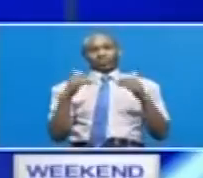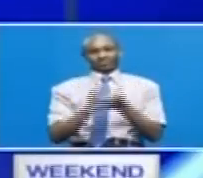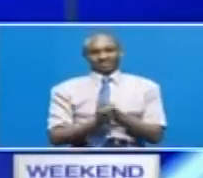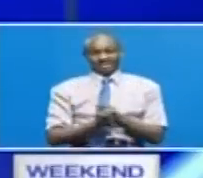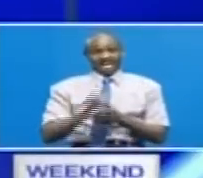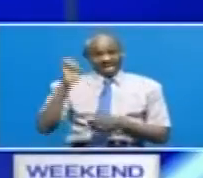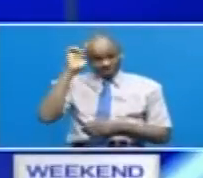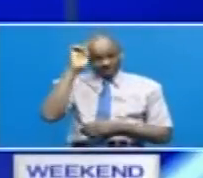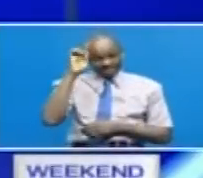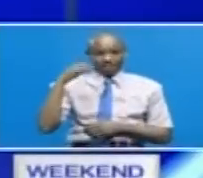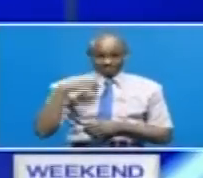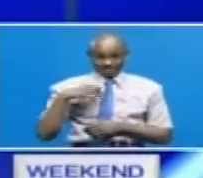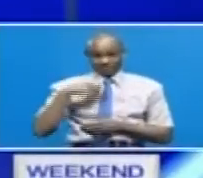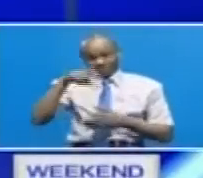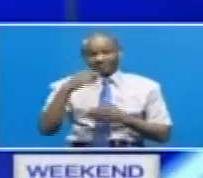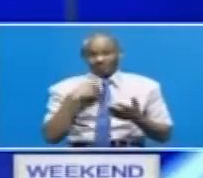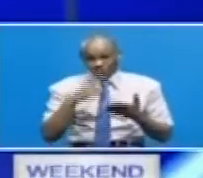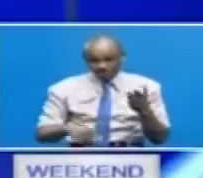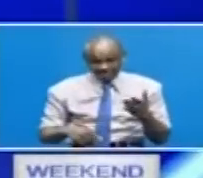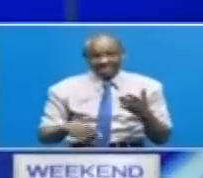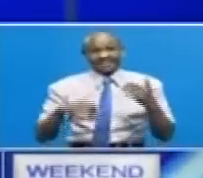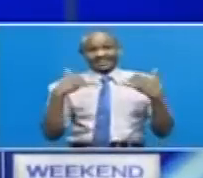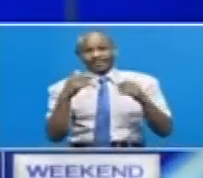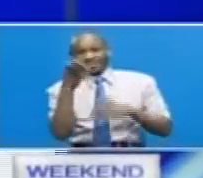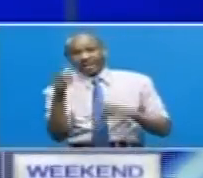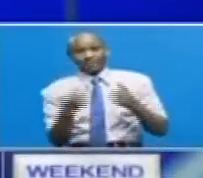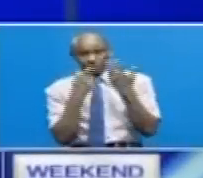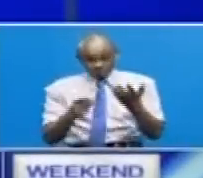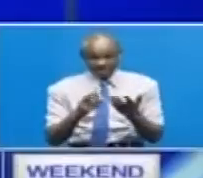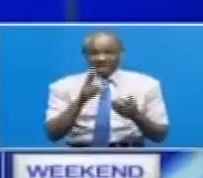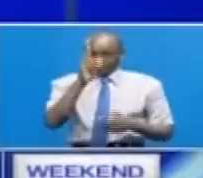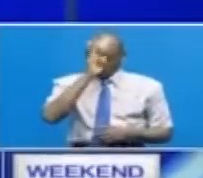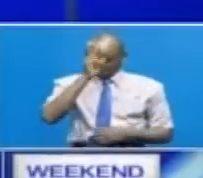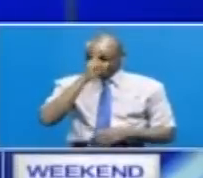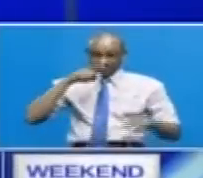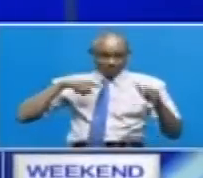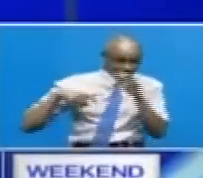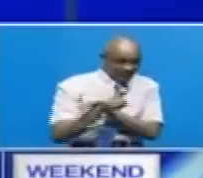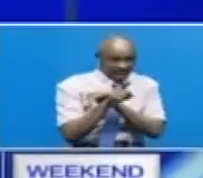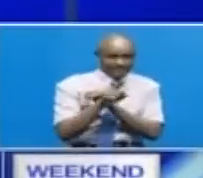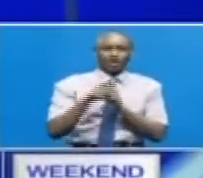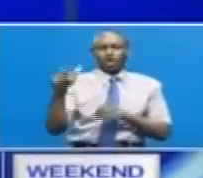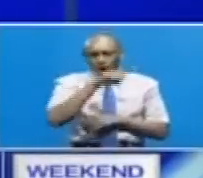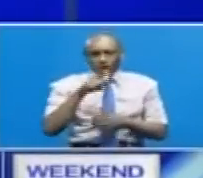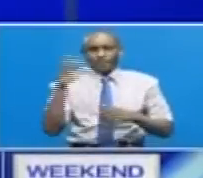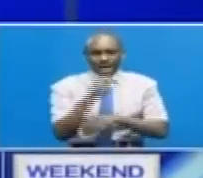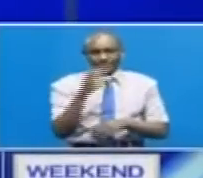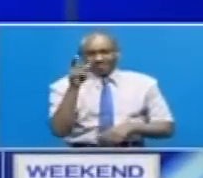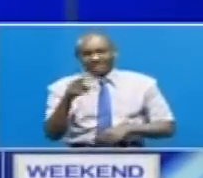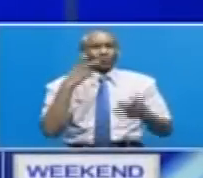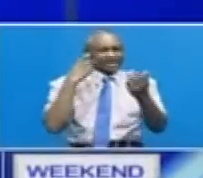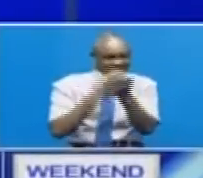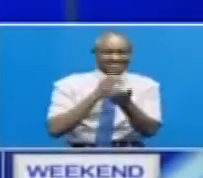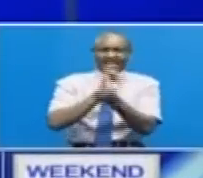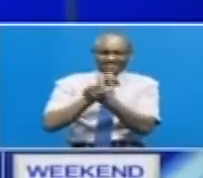eldr Town residents were this morning treated to dramatic scenes when police officers stormed local bars to arrest